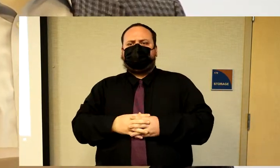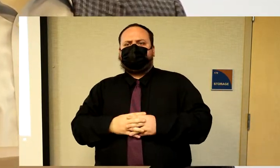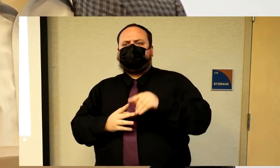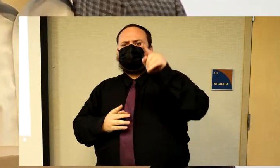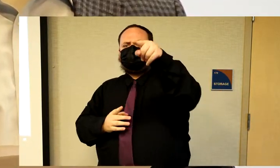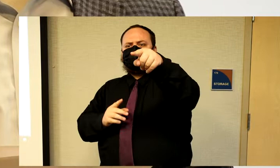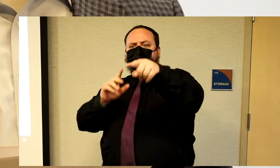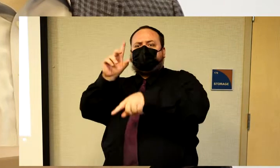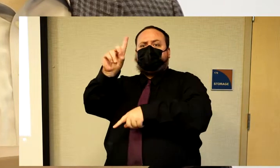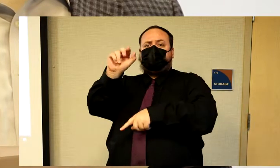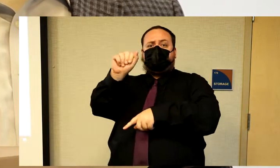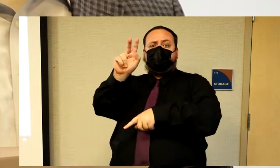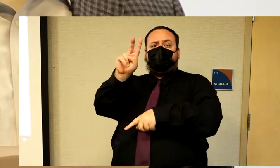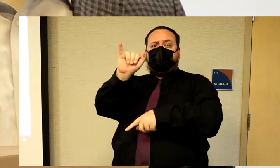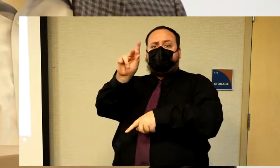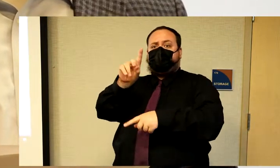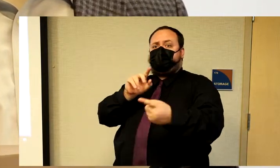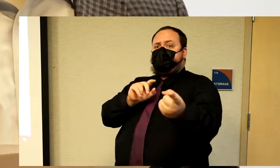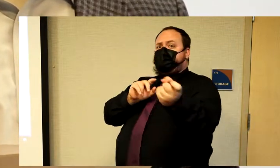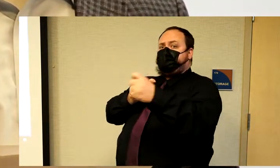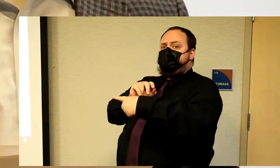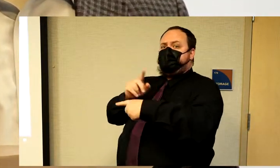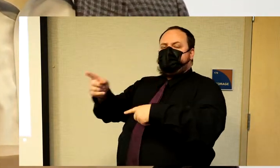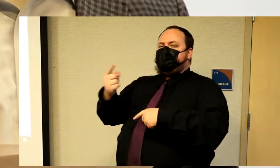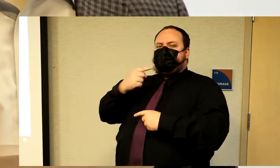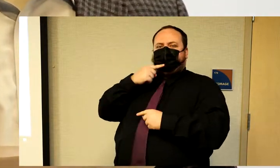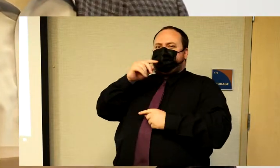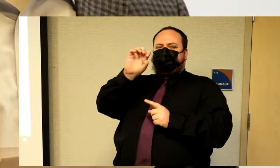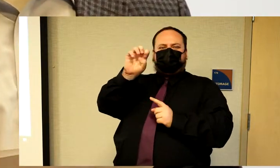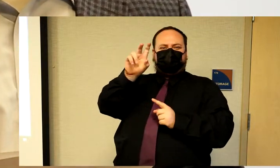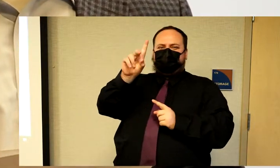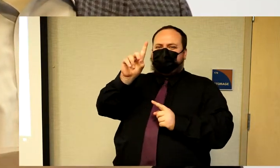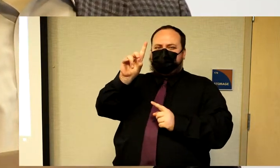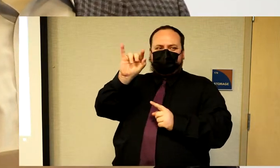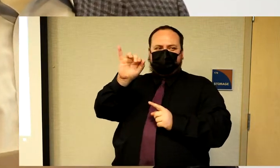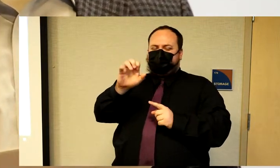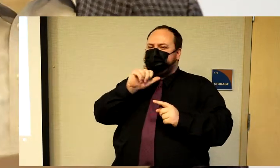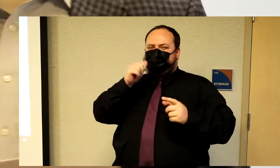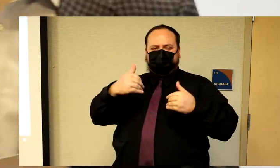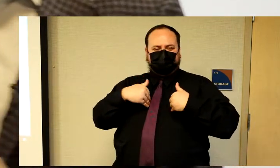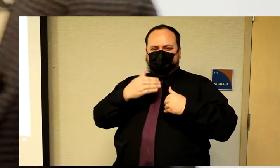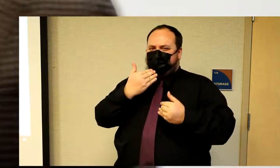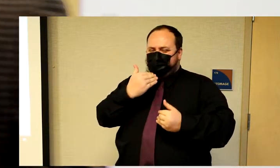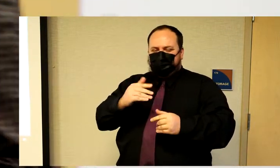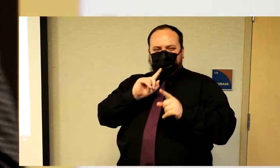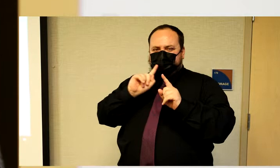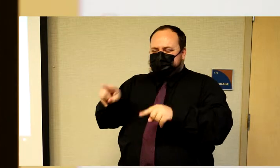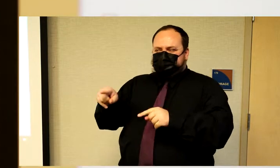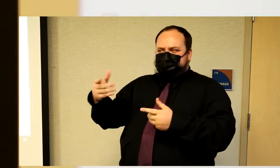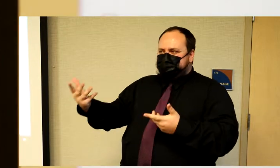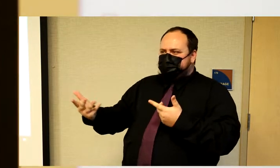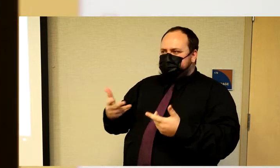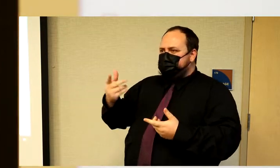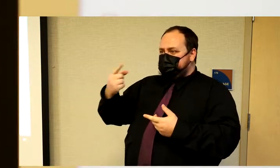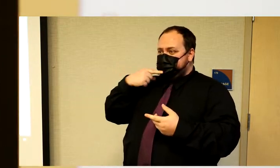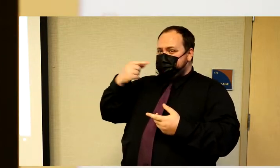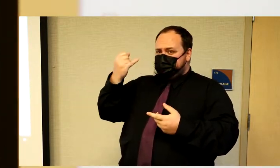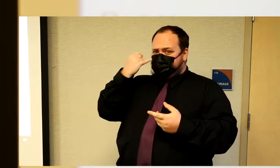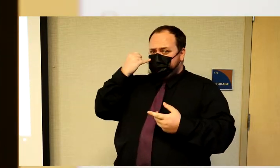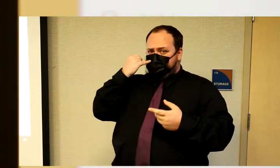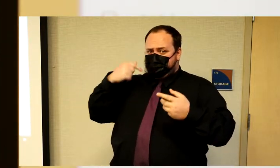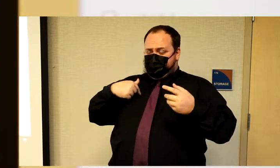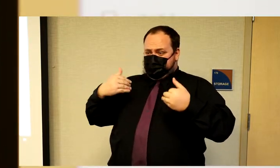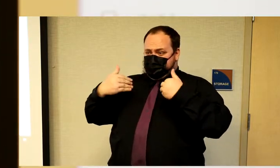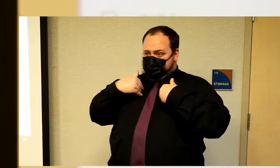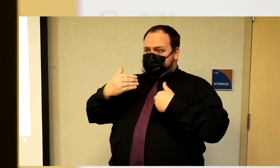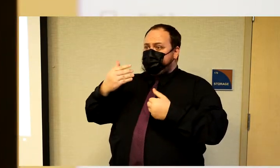Cindy's bringing up the issue of that Eddie didn't have a really good answer for, is if we end up with final maps that have more than one current board member sitting